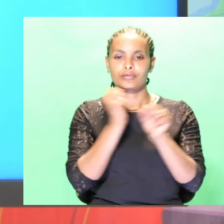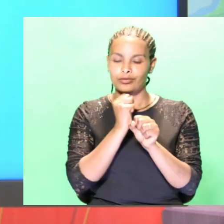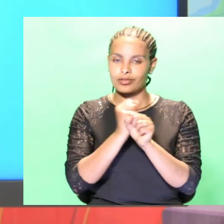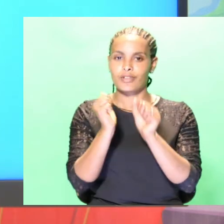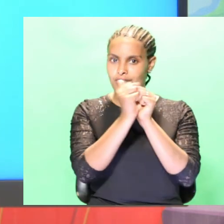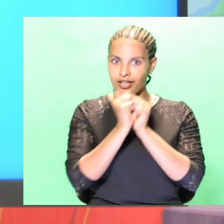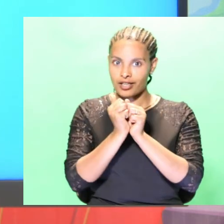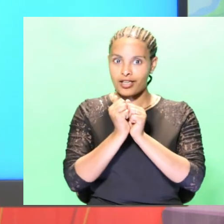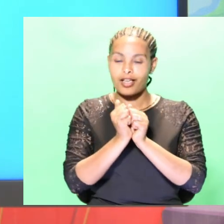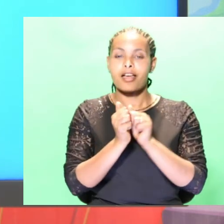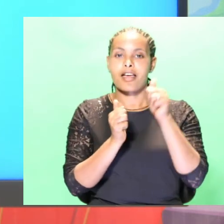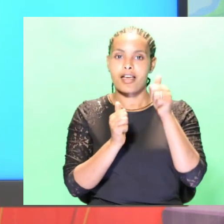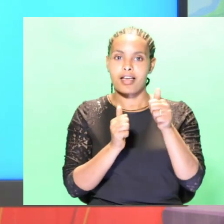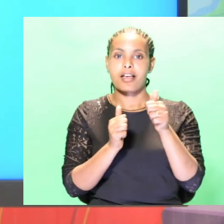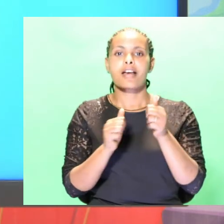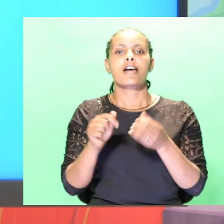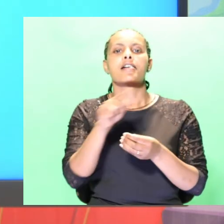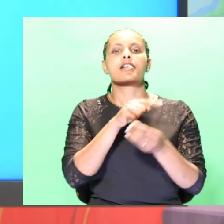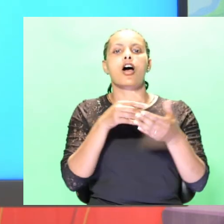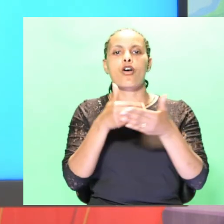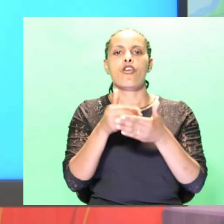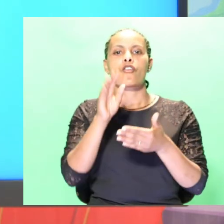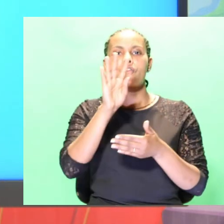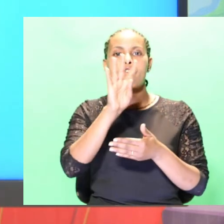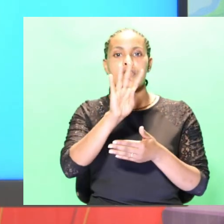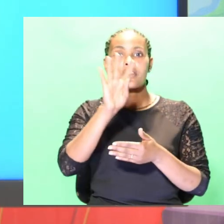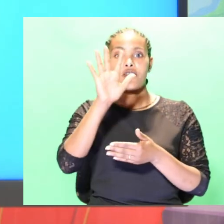together. M round